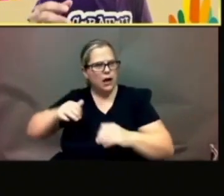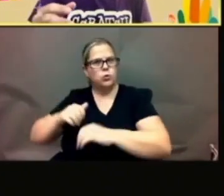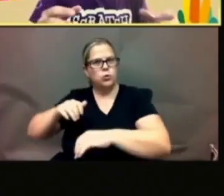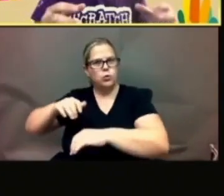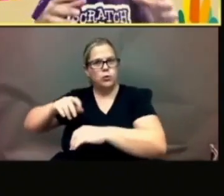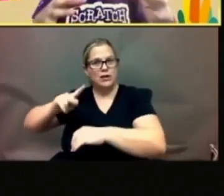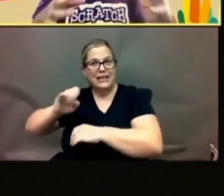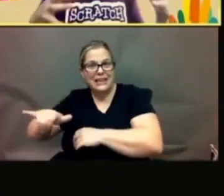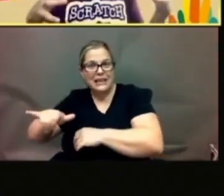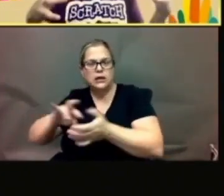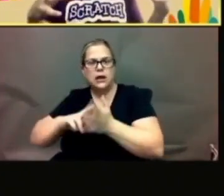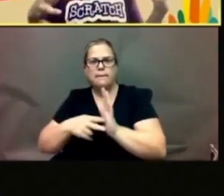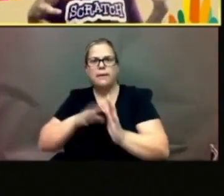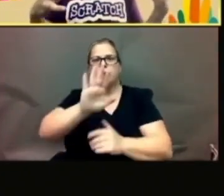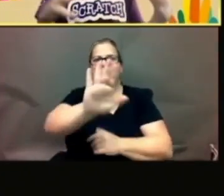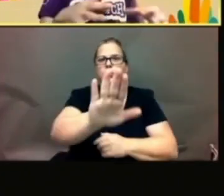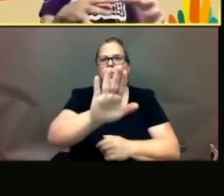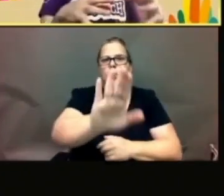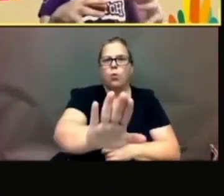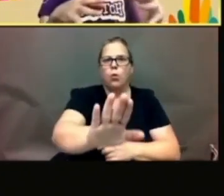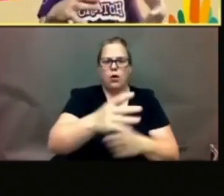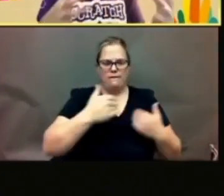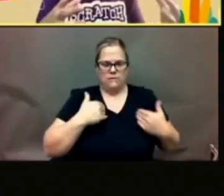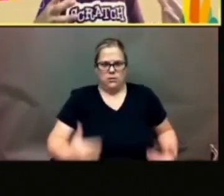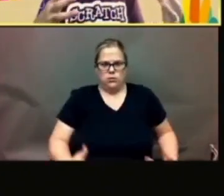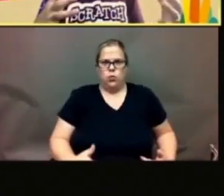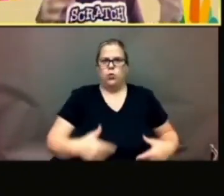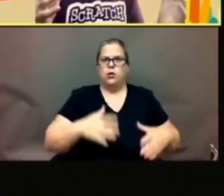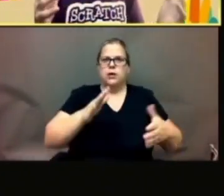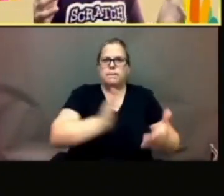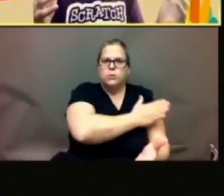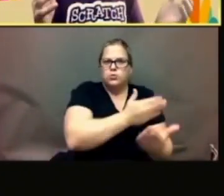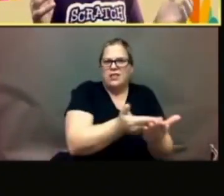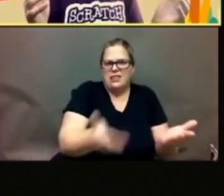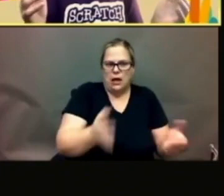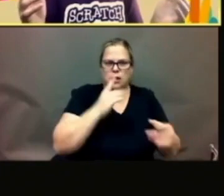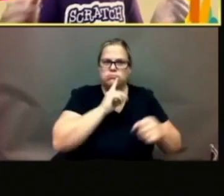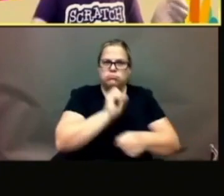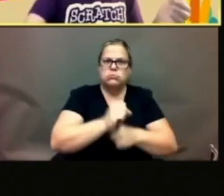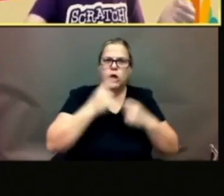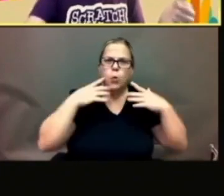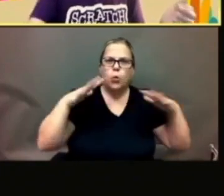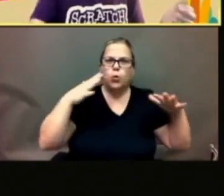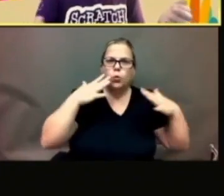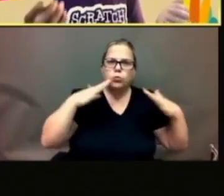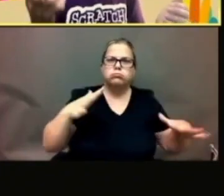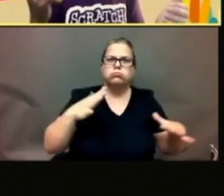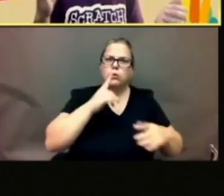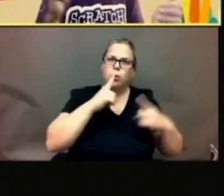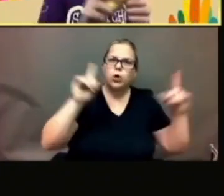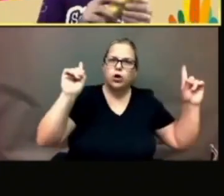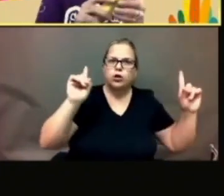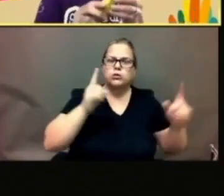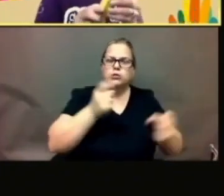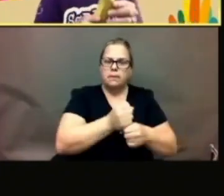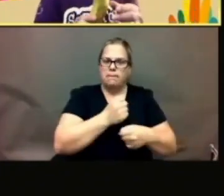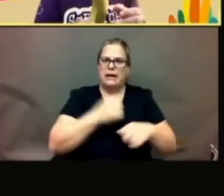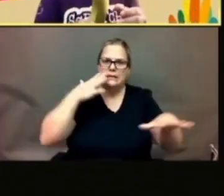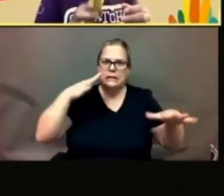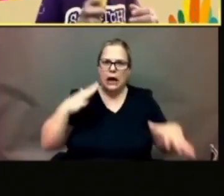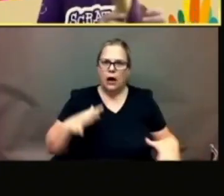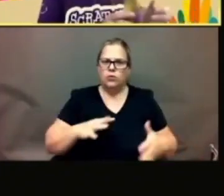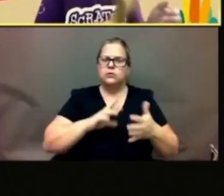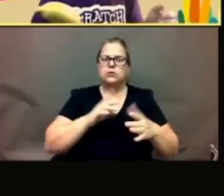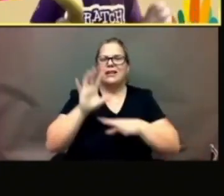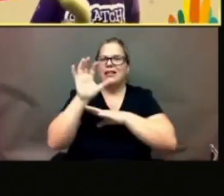can make your own physical musical instrument that works and makes sounds. The classic one is the banana